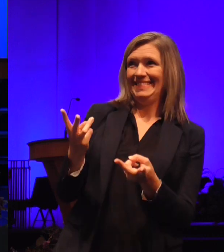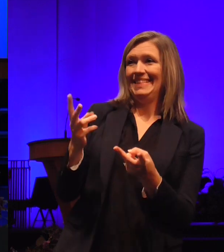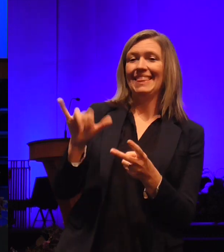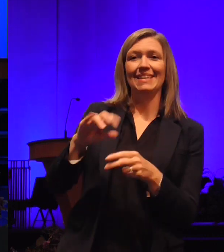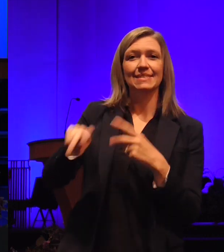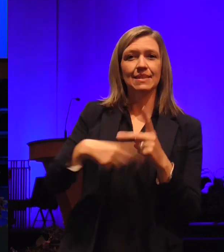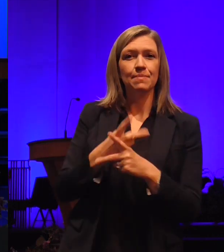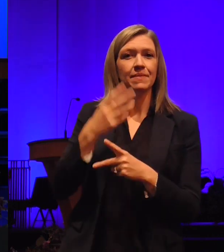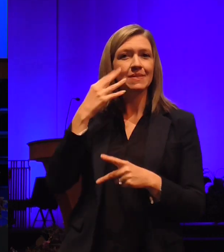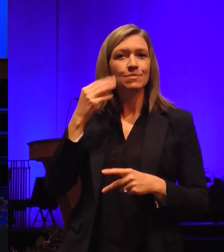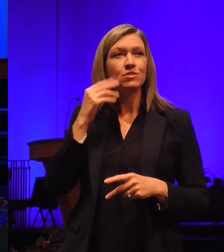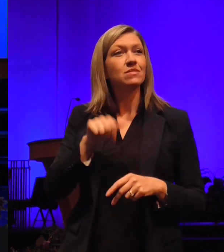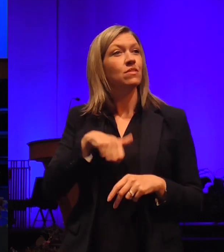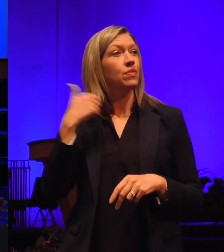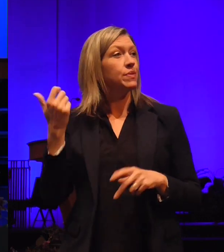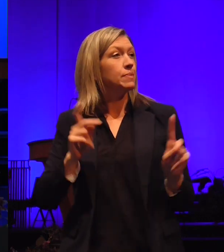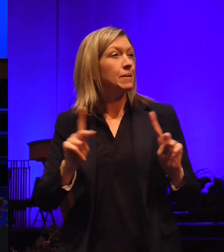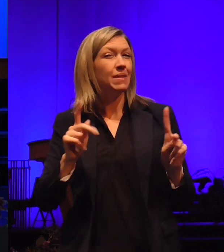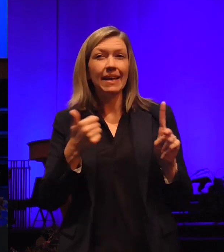else this year?